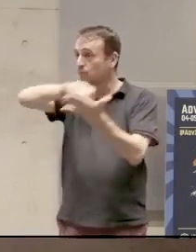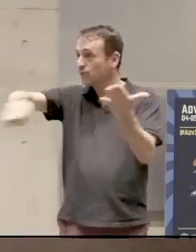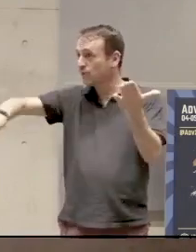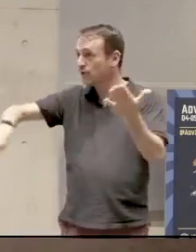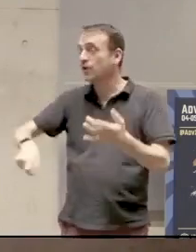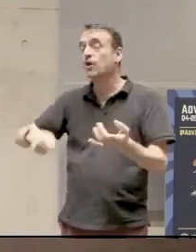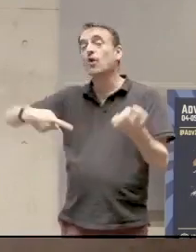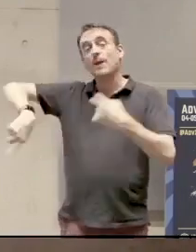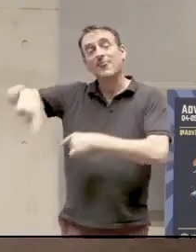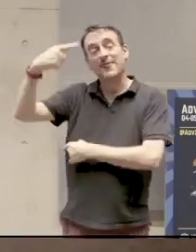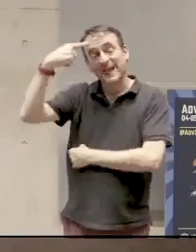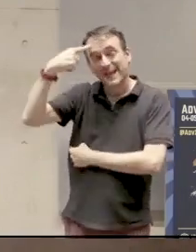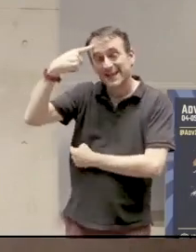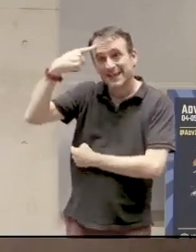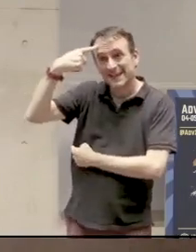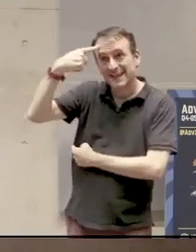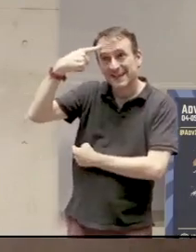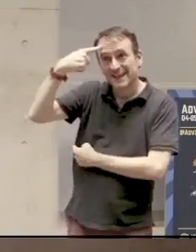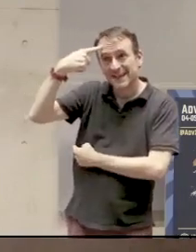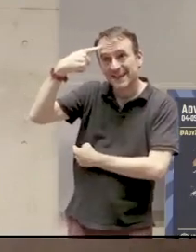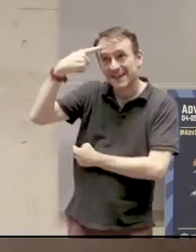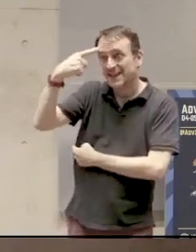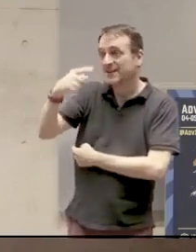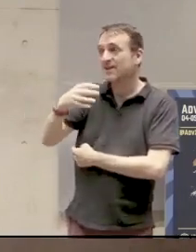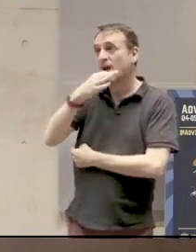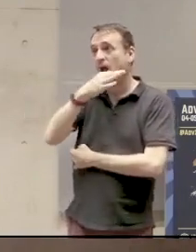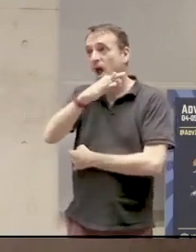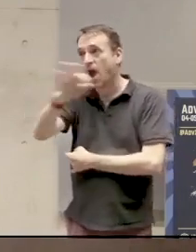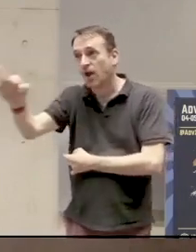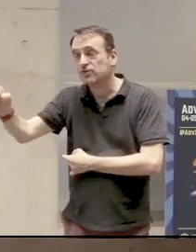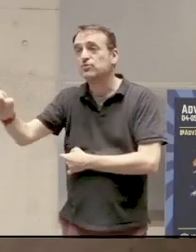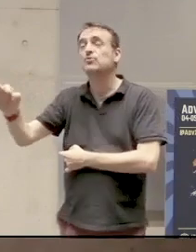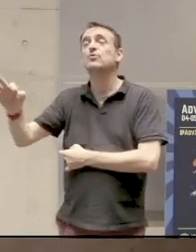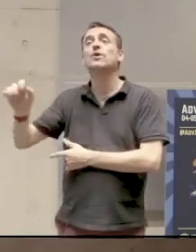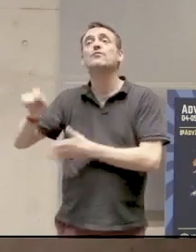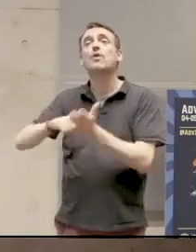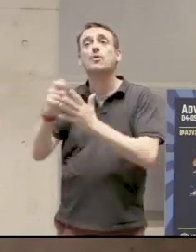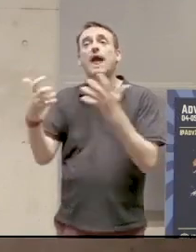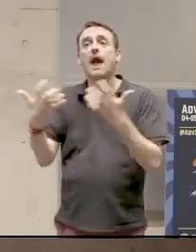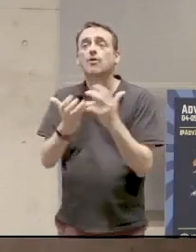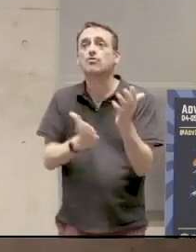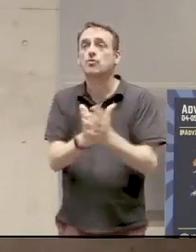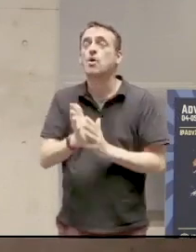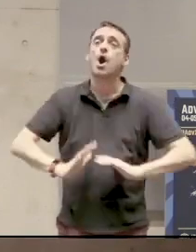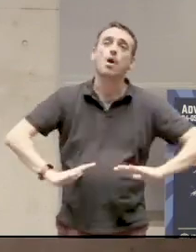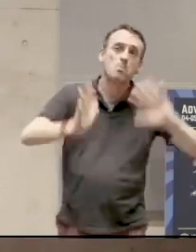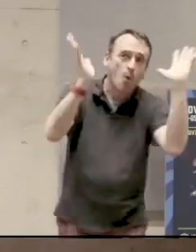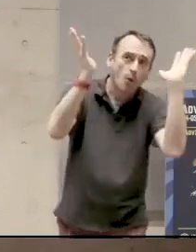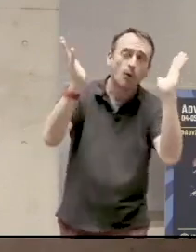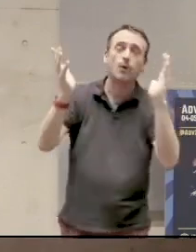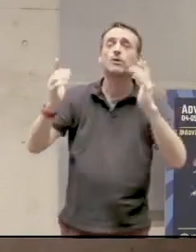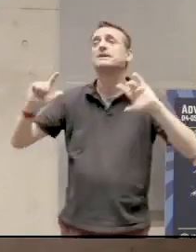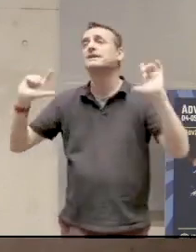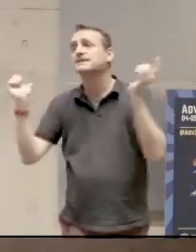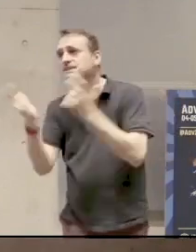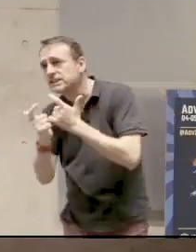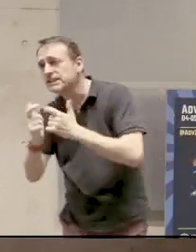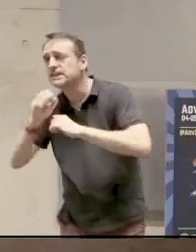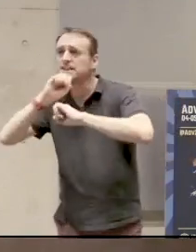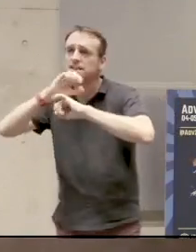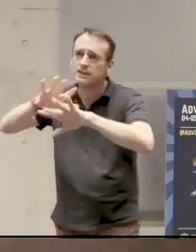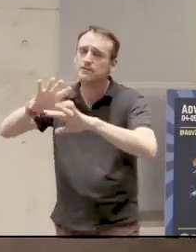Do we think, I'm going to ask you to vote by way of applause, cheers, whoops, stamping, if you